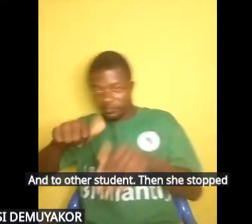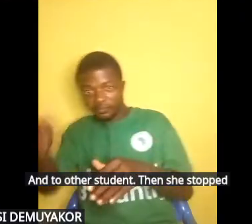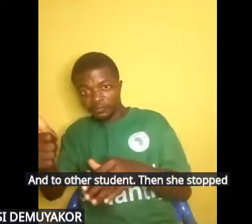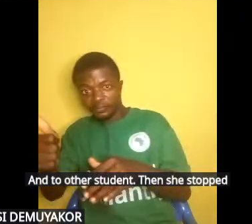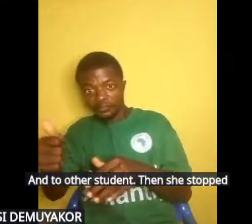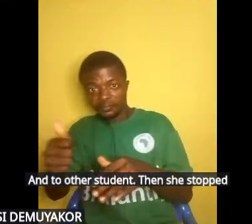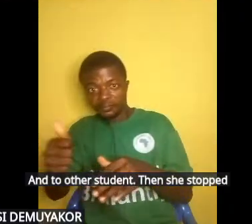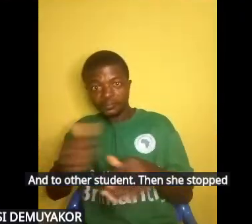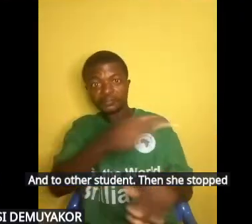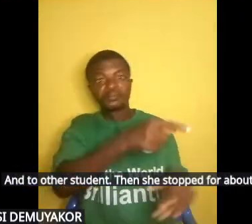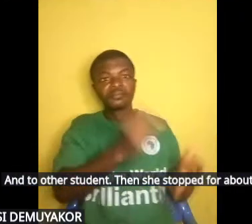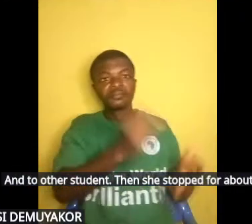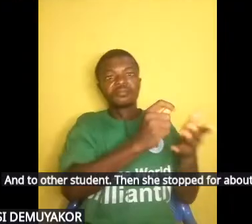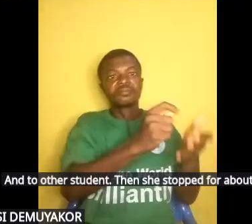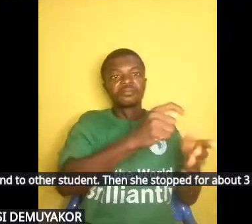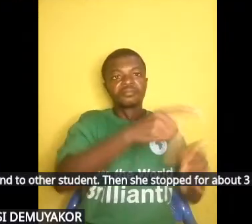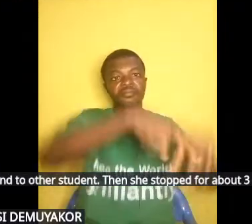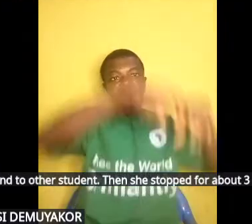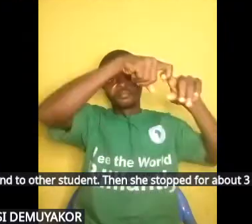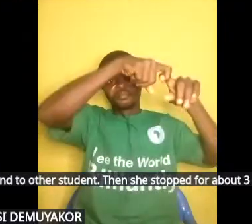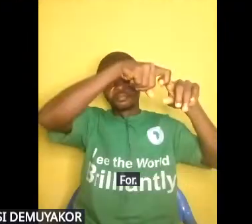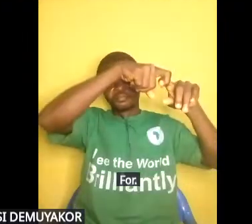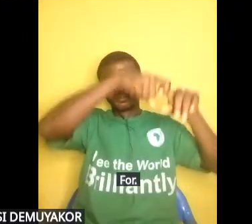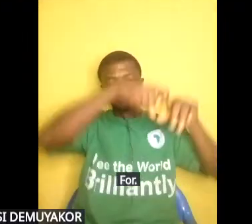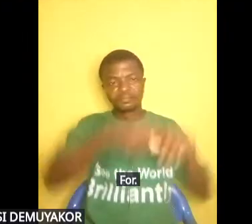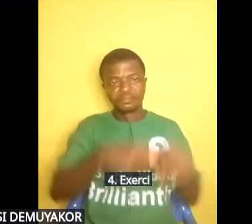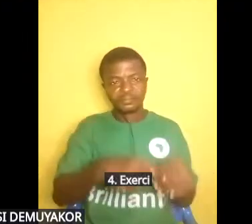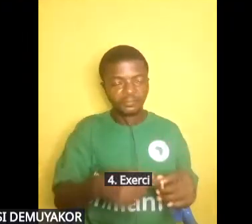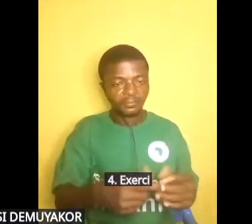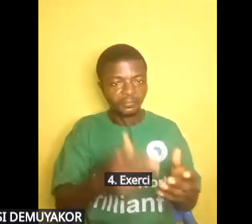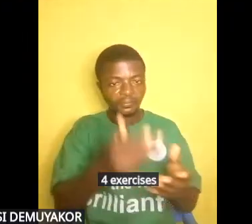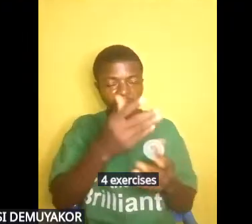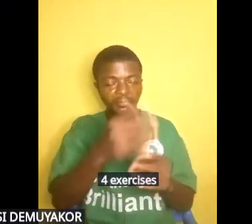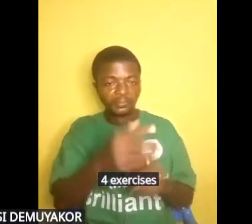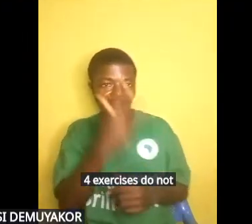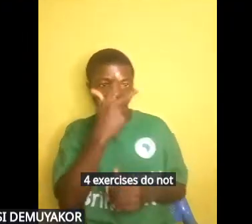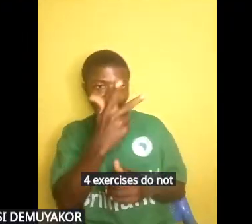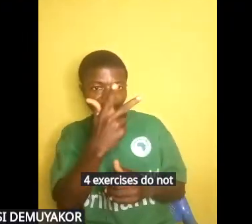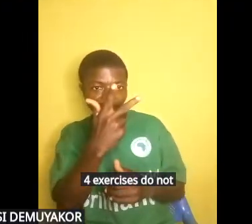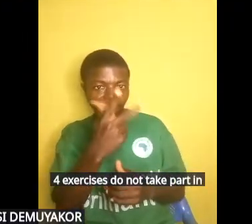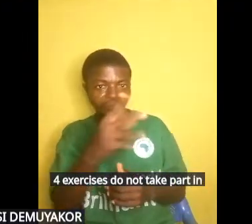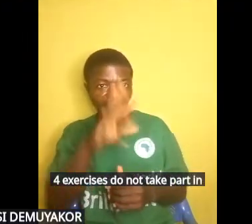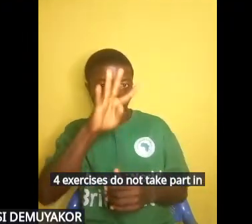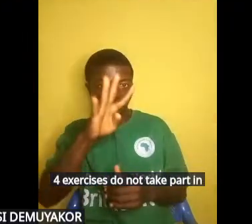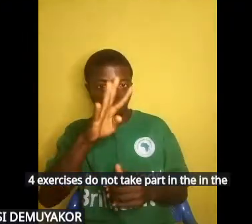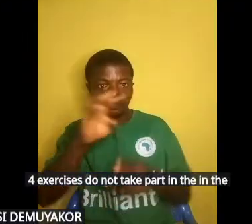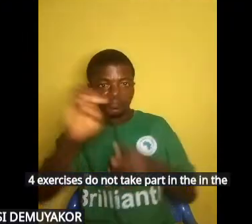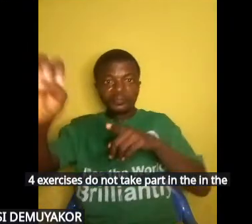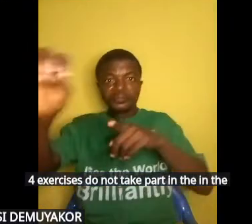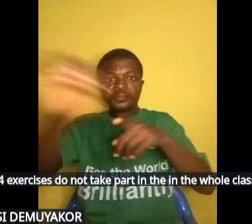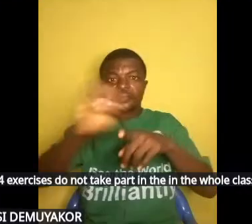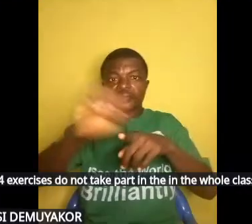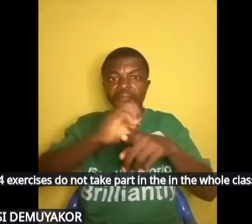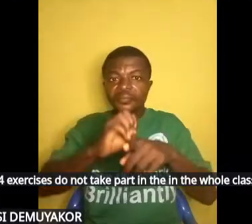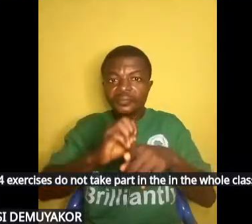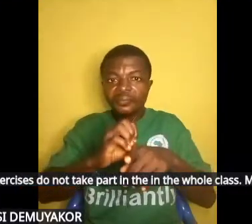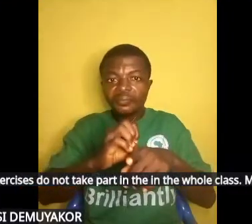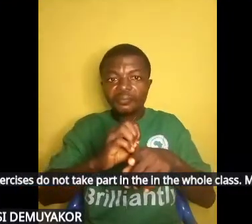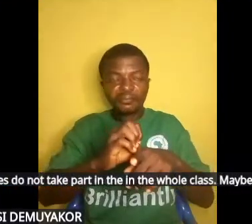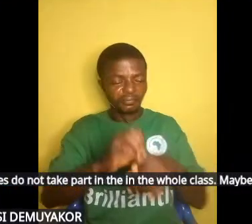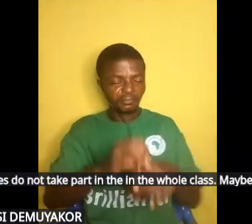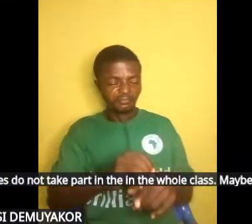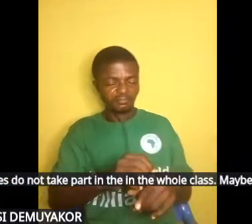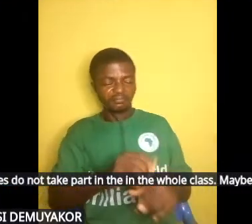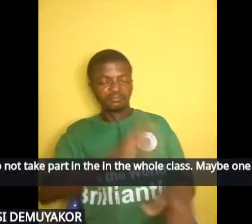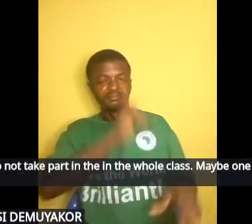For about 3 or 4 exercises, will not take part in the whole class. Maybe one work that you